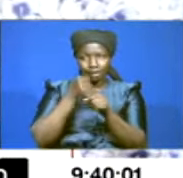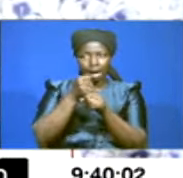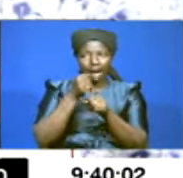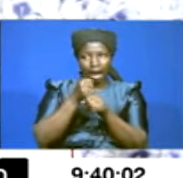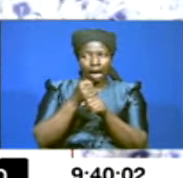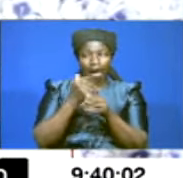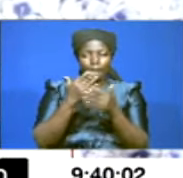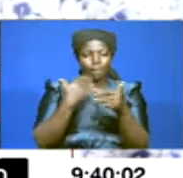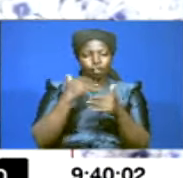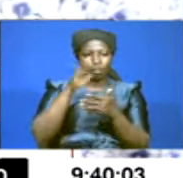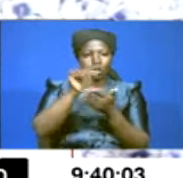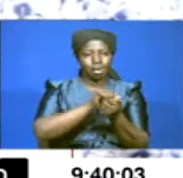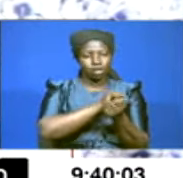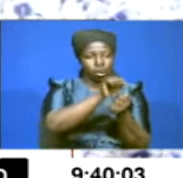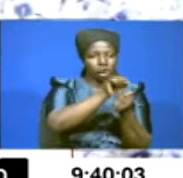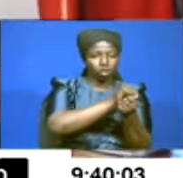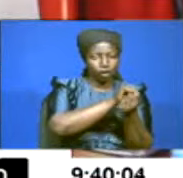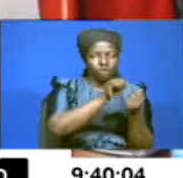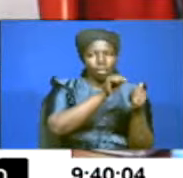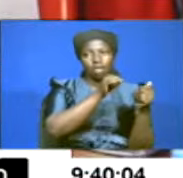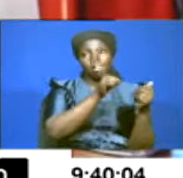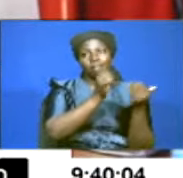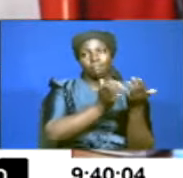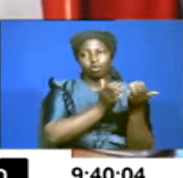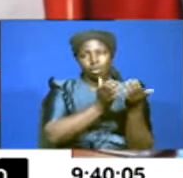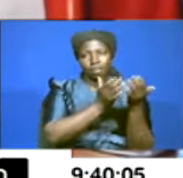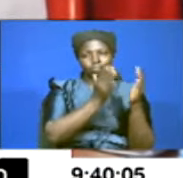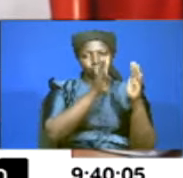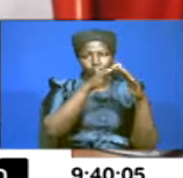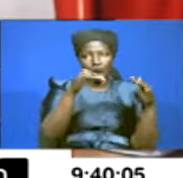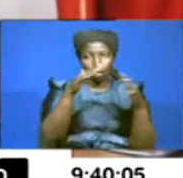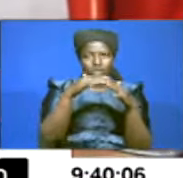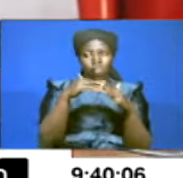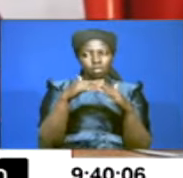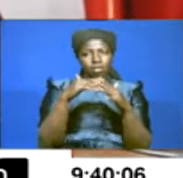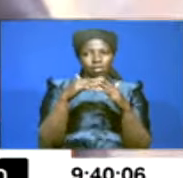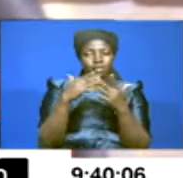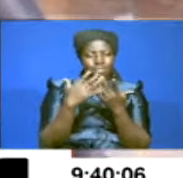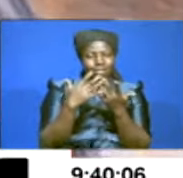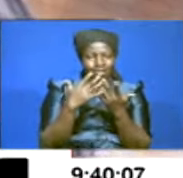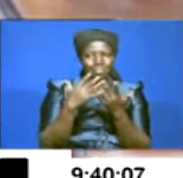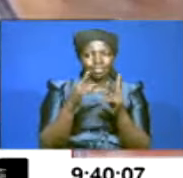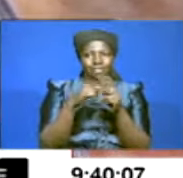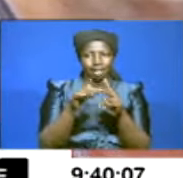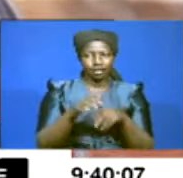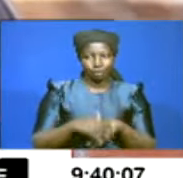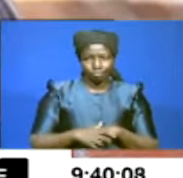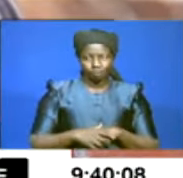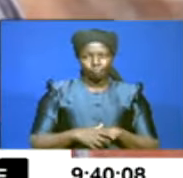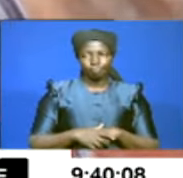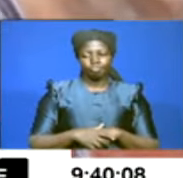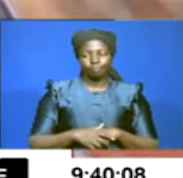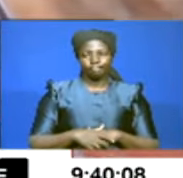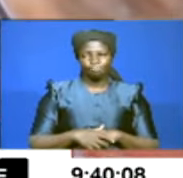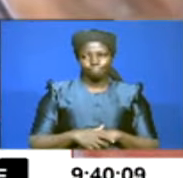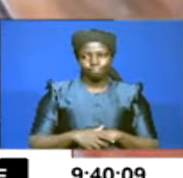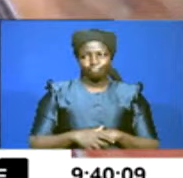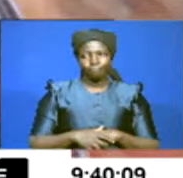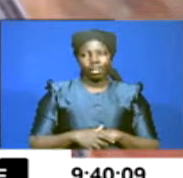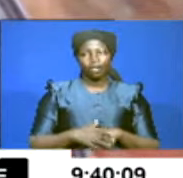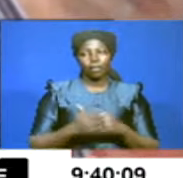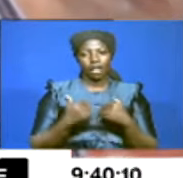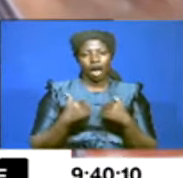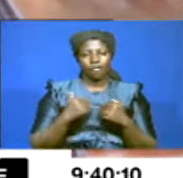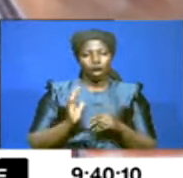nao pia na wafanya biashara wajivunie kukaa kwa tauni ambayo iko safi. Sasa committee on